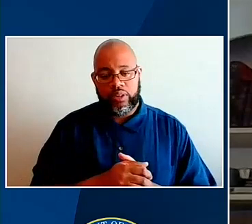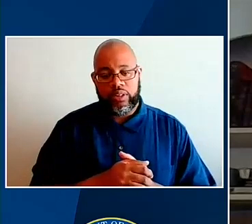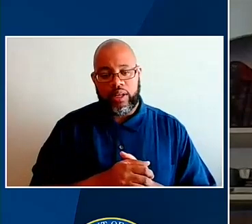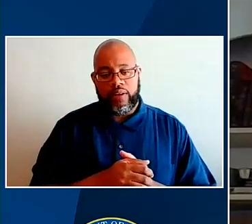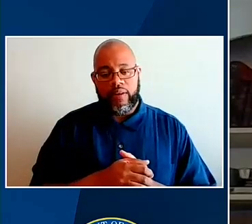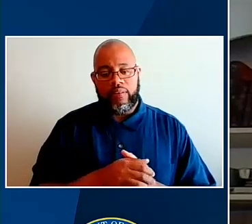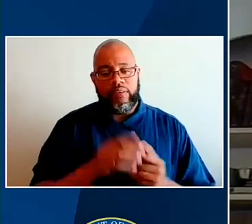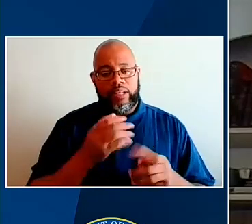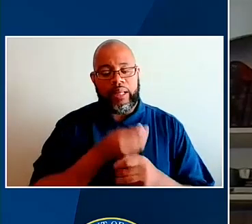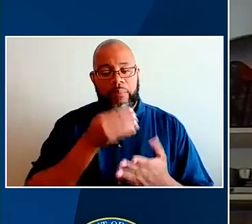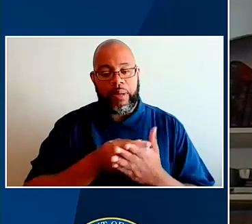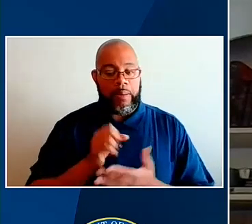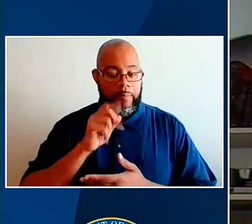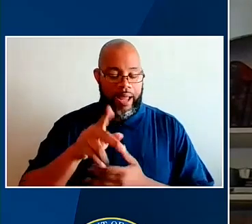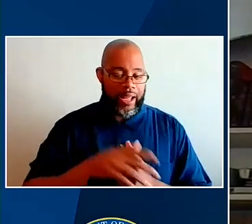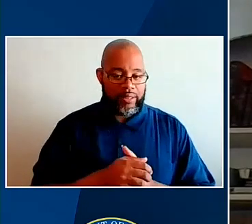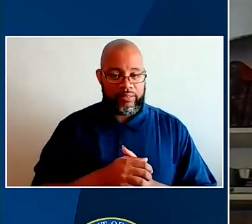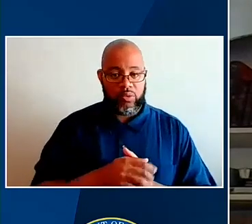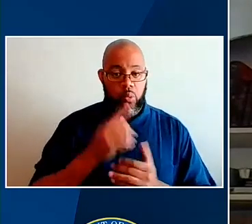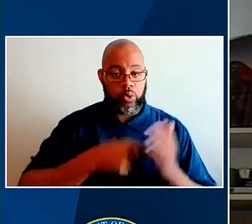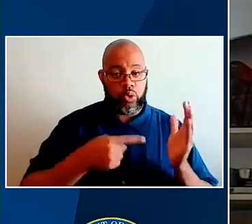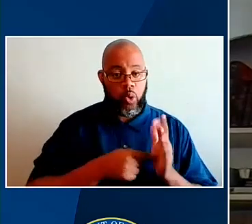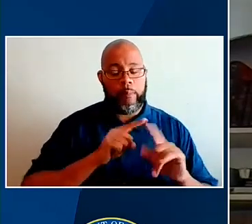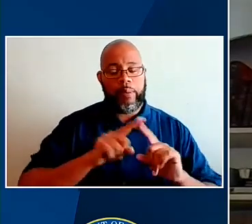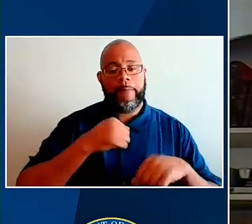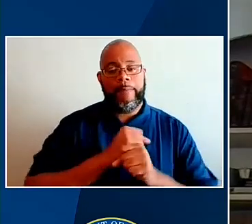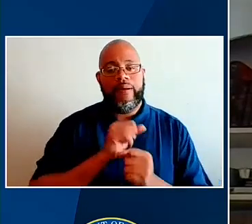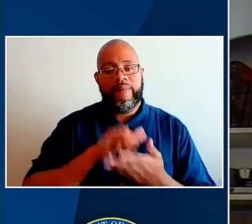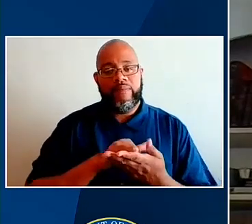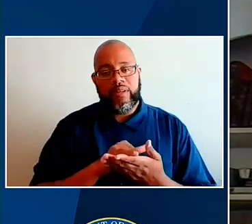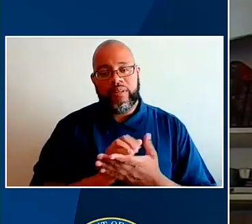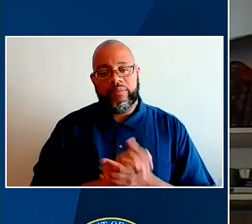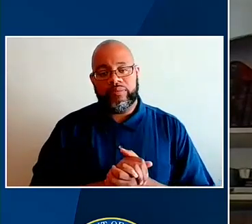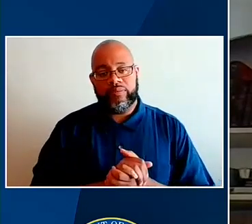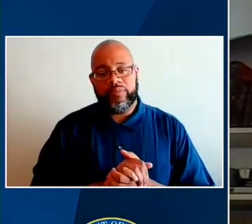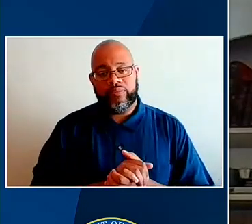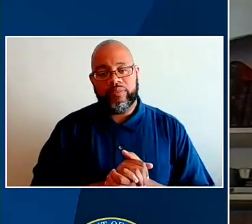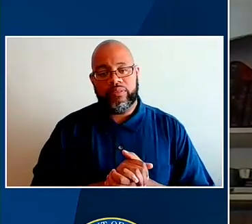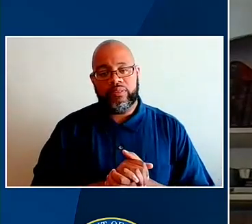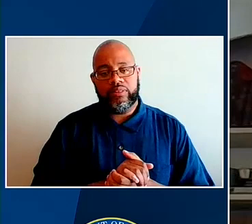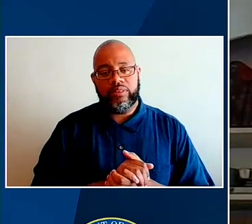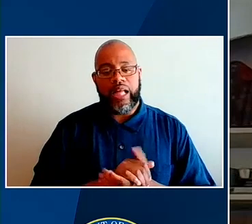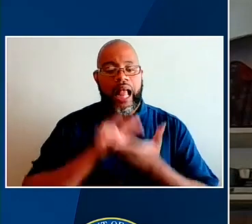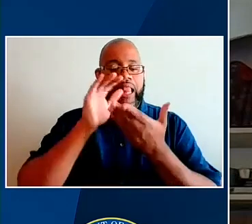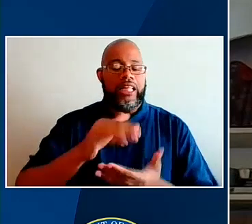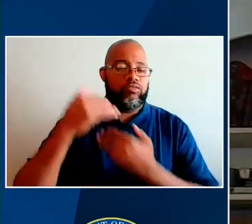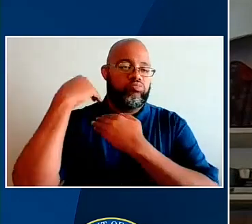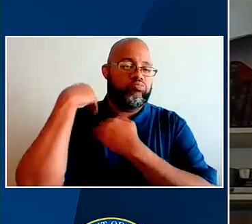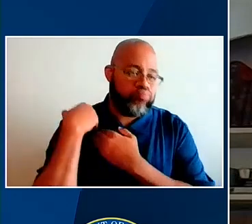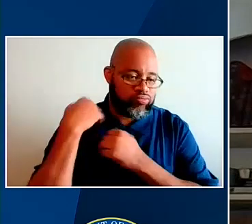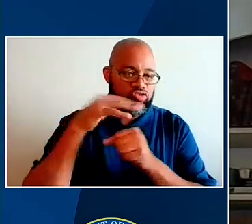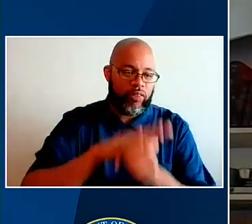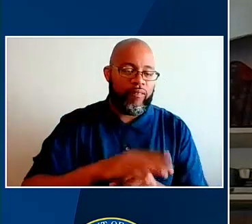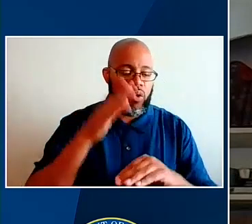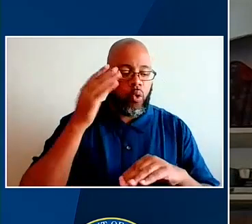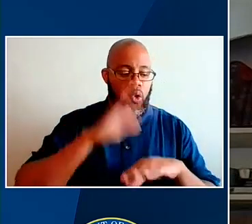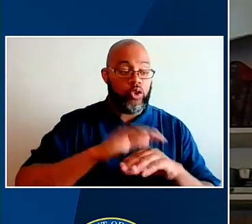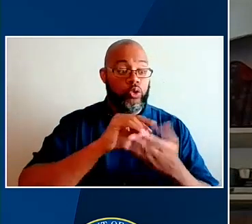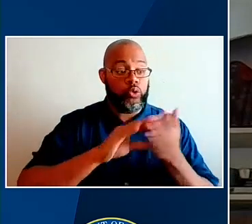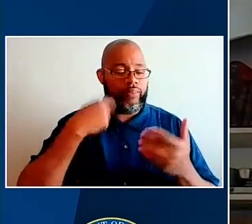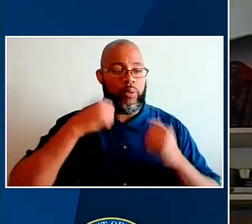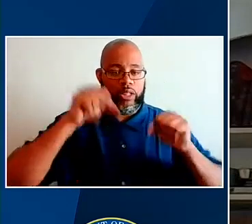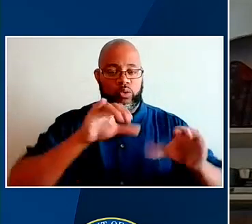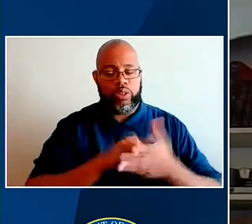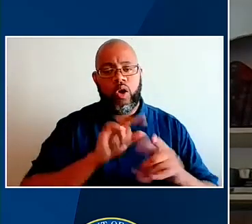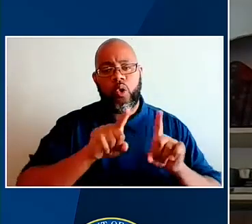you know, getting the money back. Of course, it is owed, but making it less onerous for students, if we can do that. I